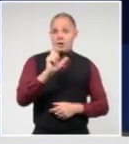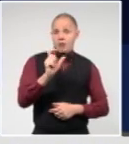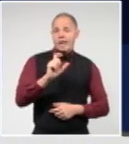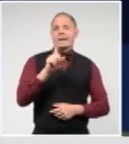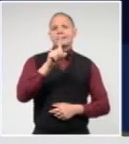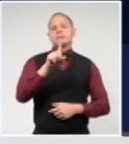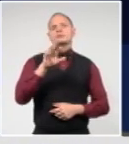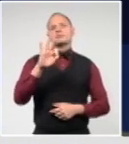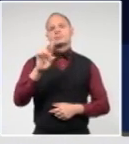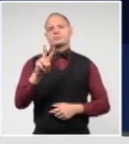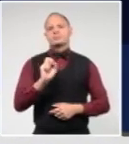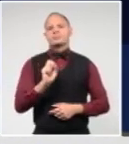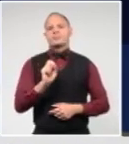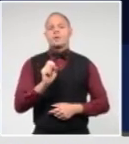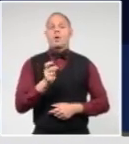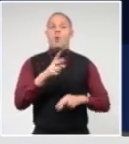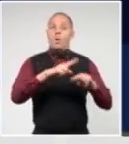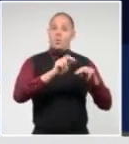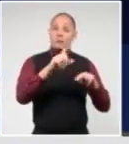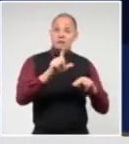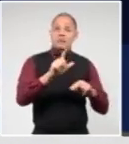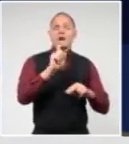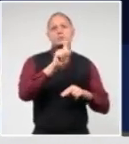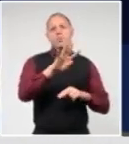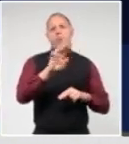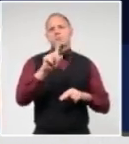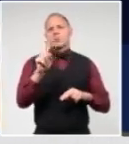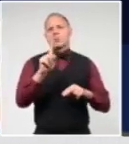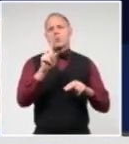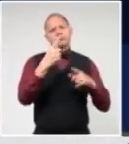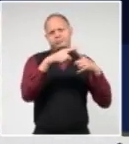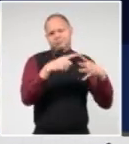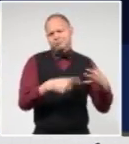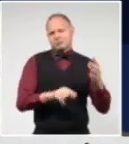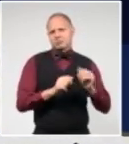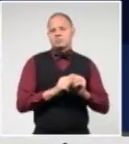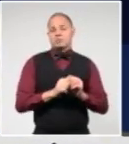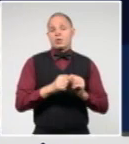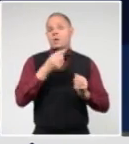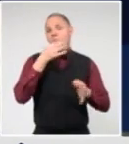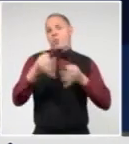243 from Villa Clara, 710 from Sancti Spiritus,